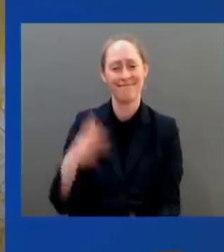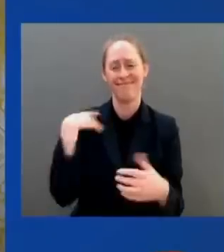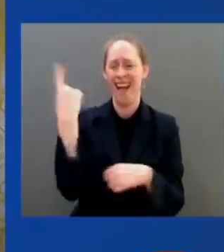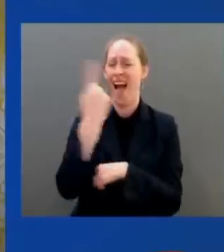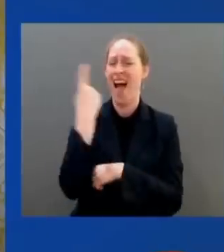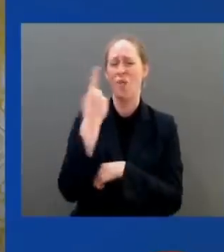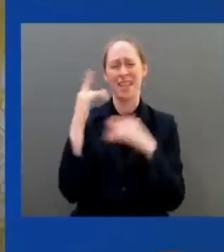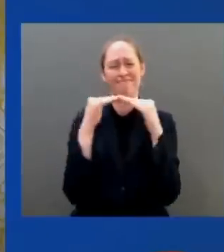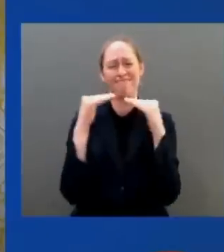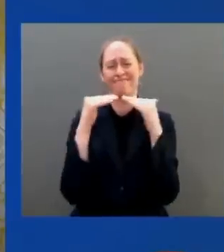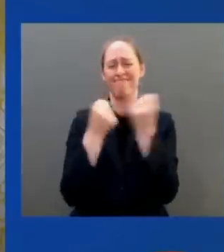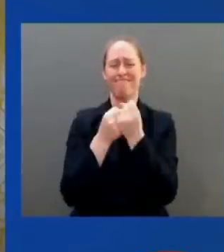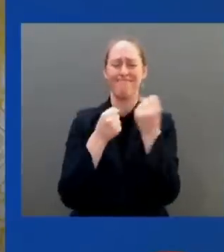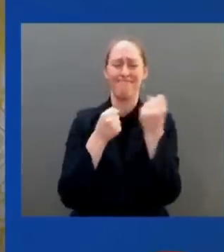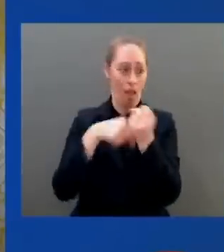like pete buddha